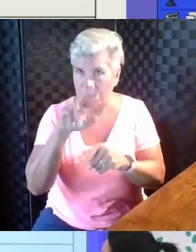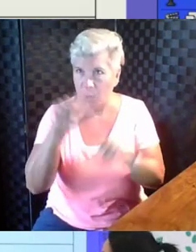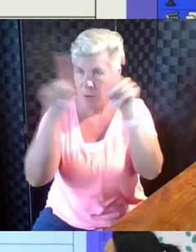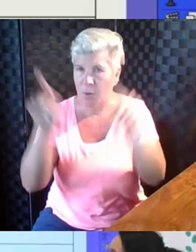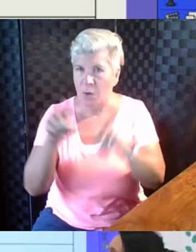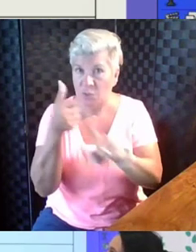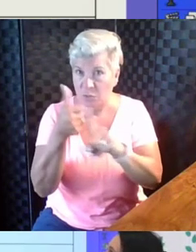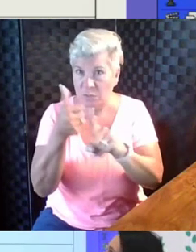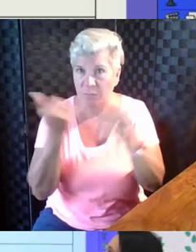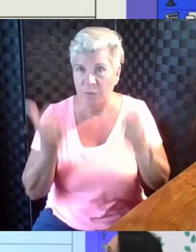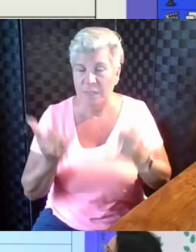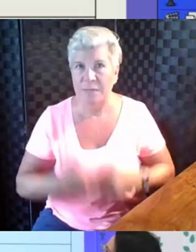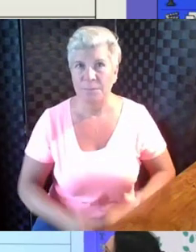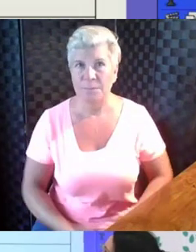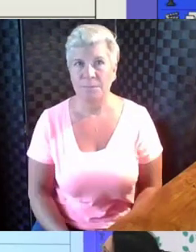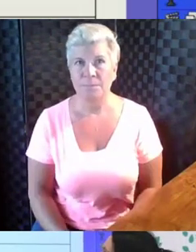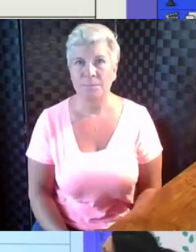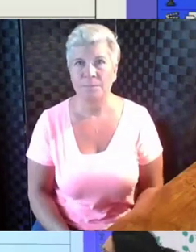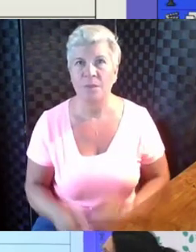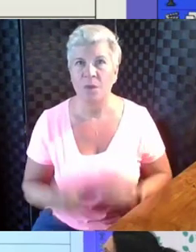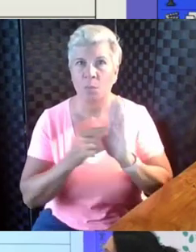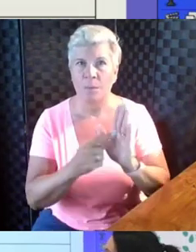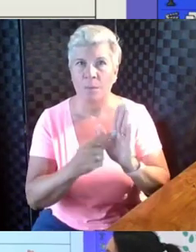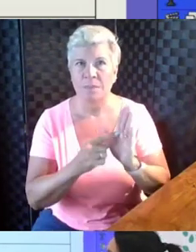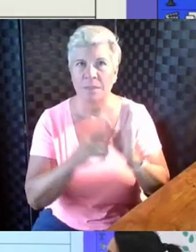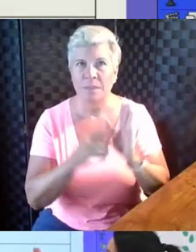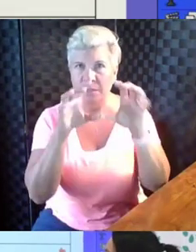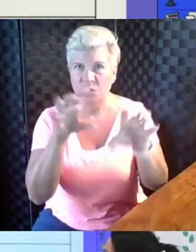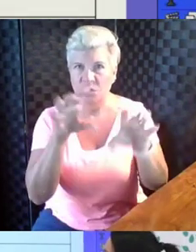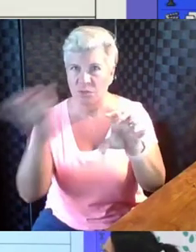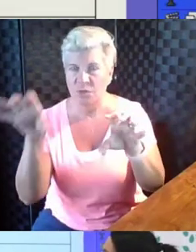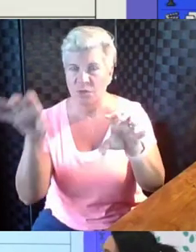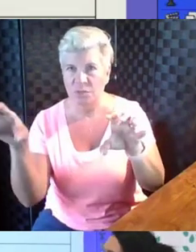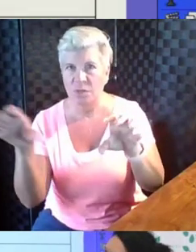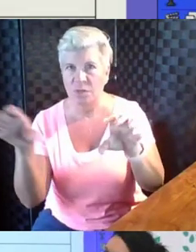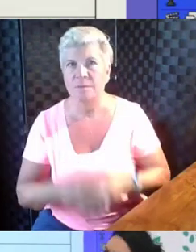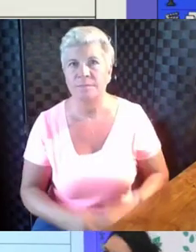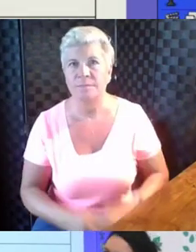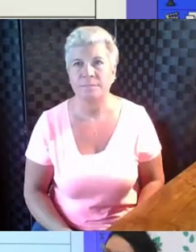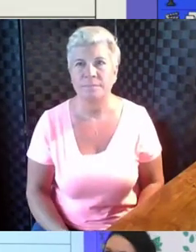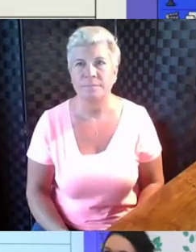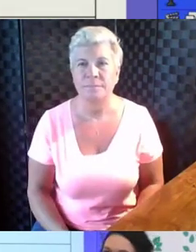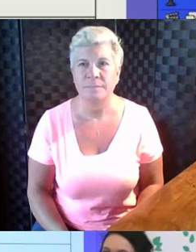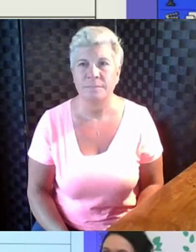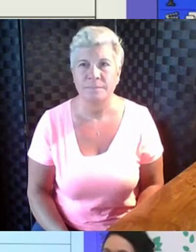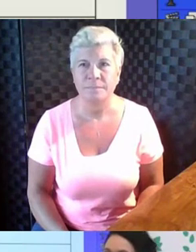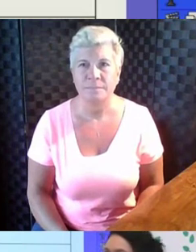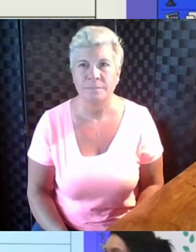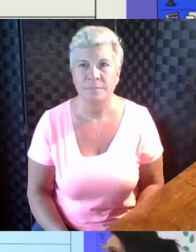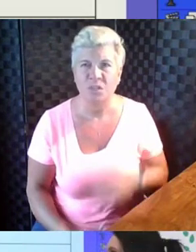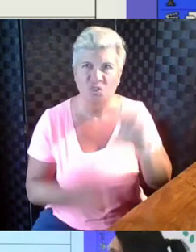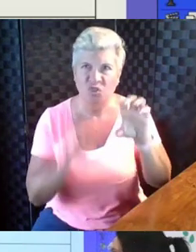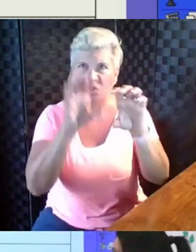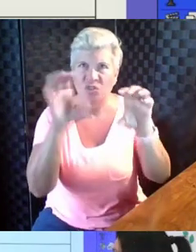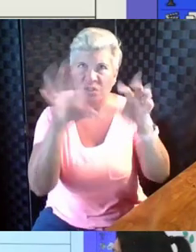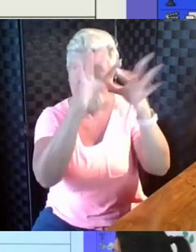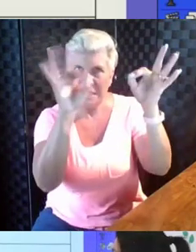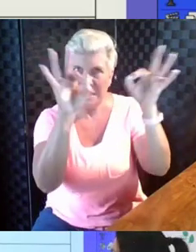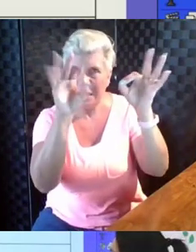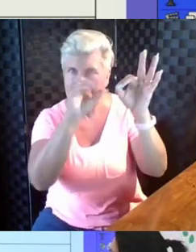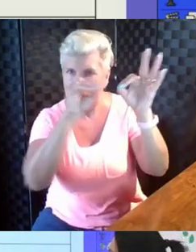model to represent those parts. Chunk each sentence and put that in the